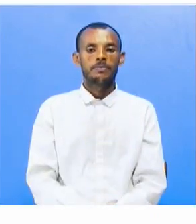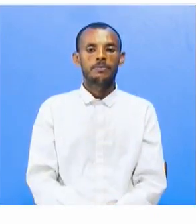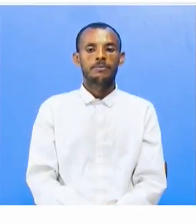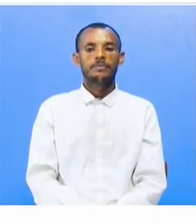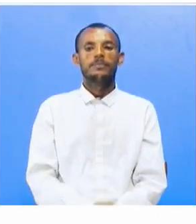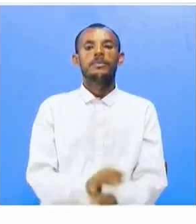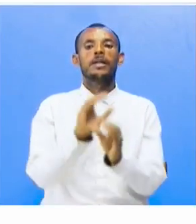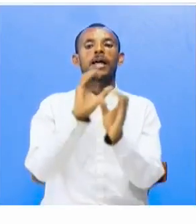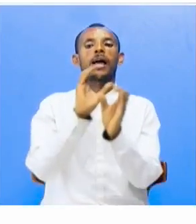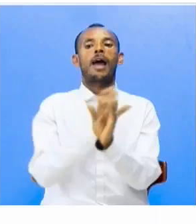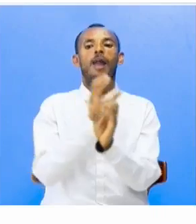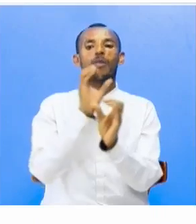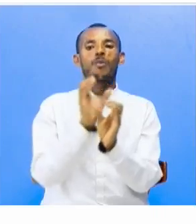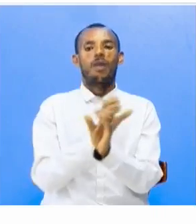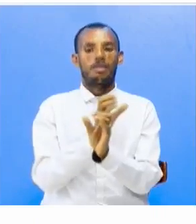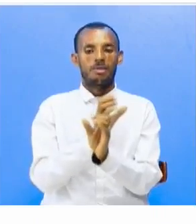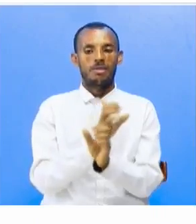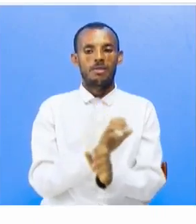Calculate